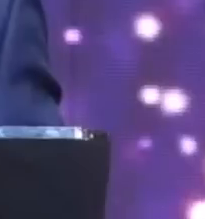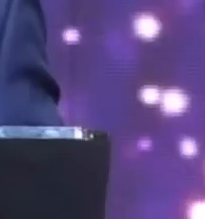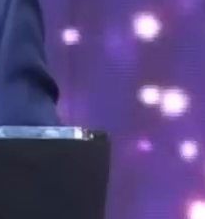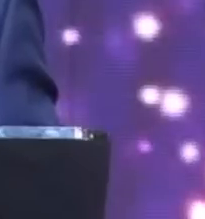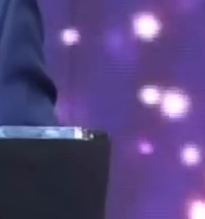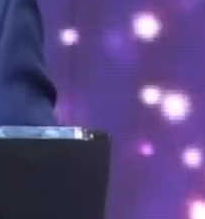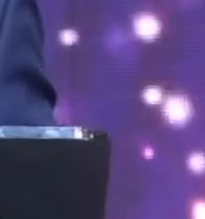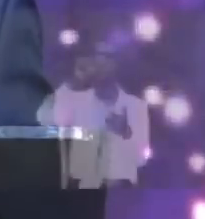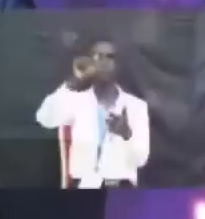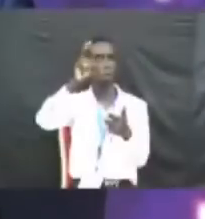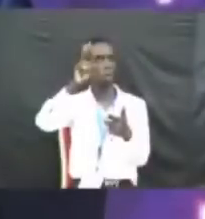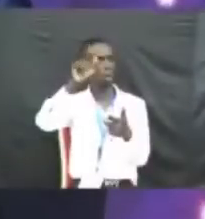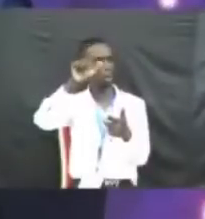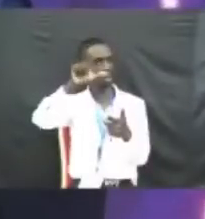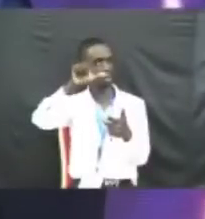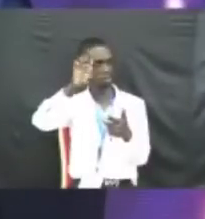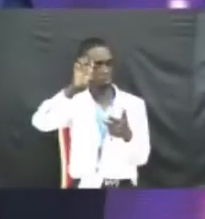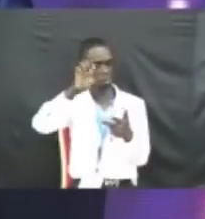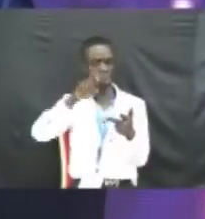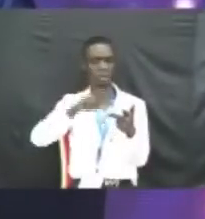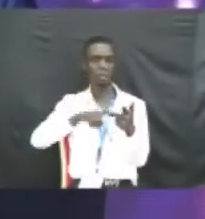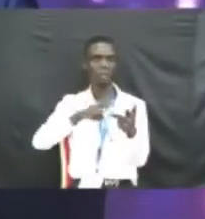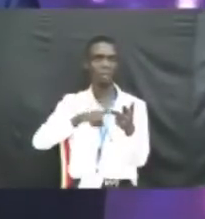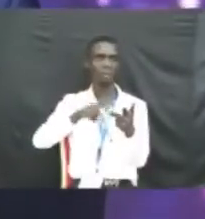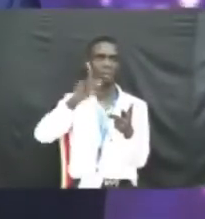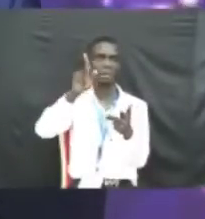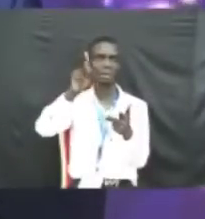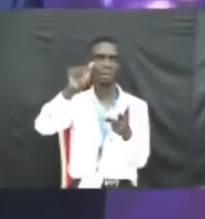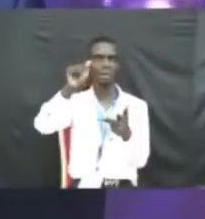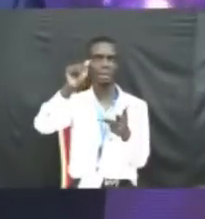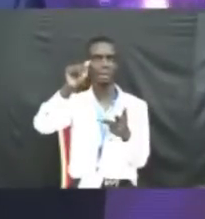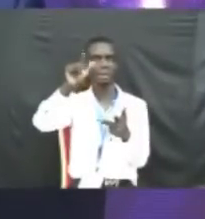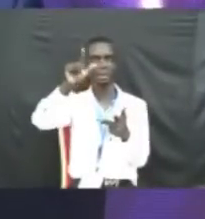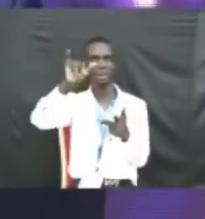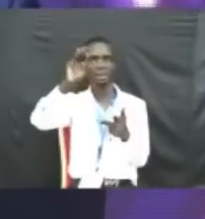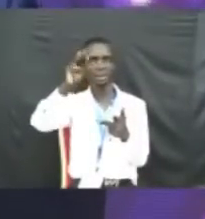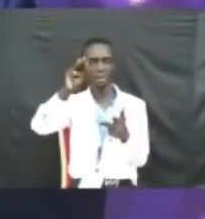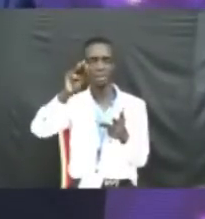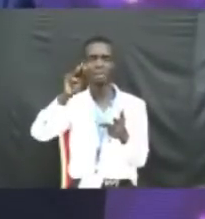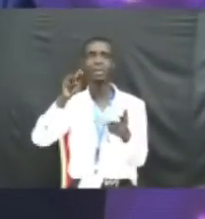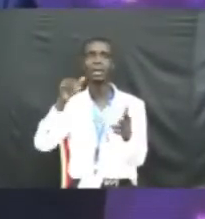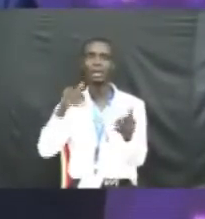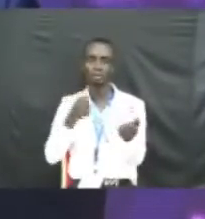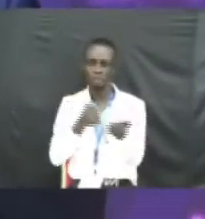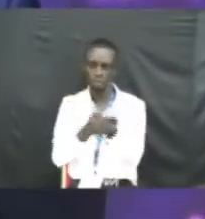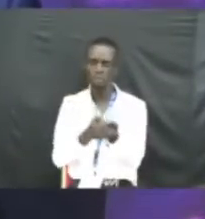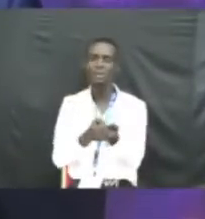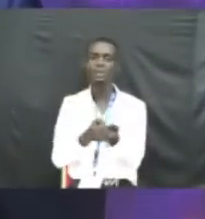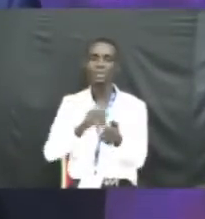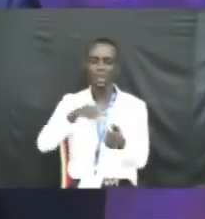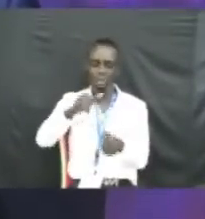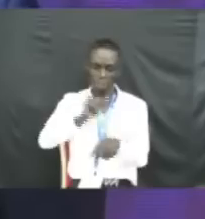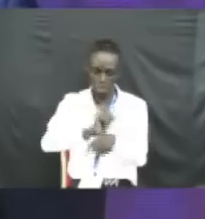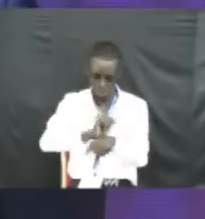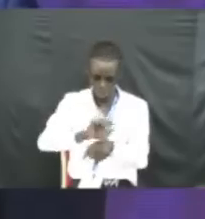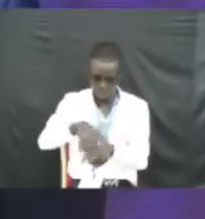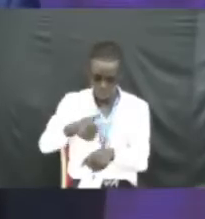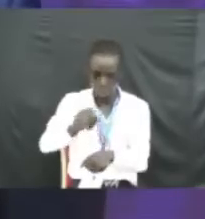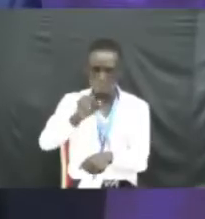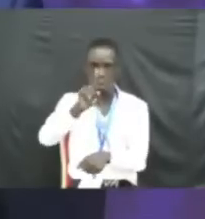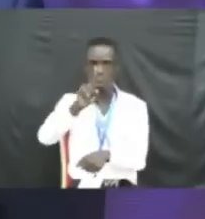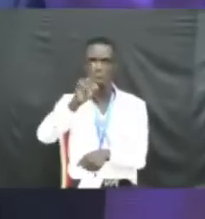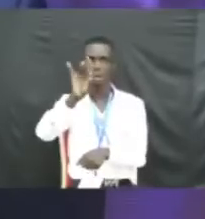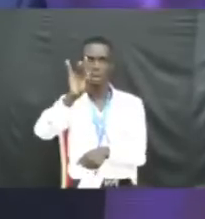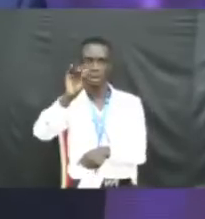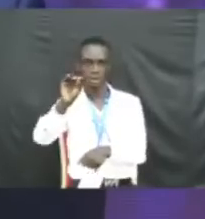area and Kalu in W area serving over 180 youth. The church again constructed the Gary